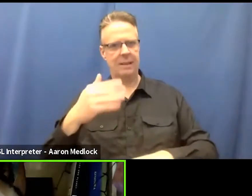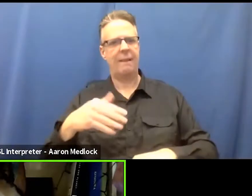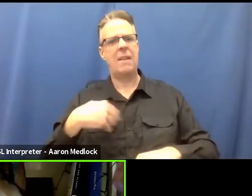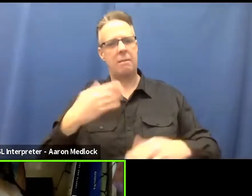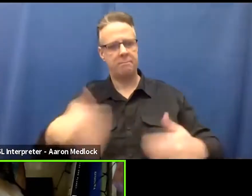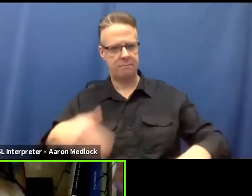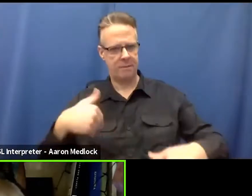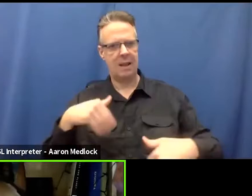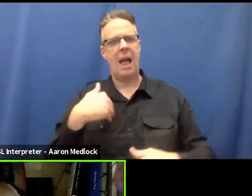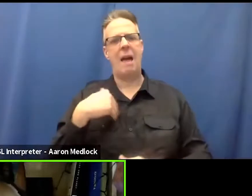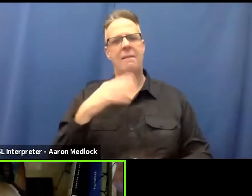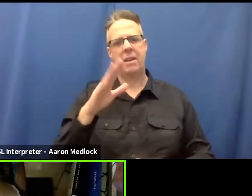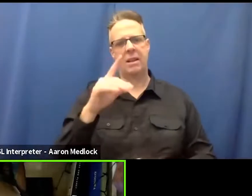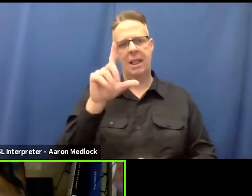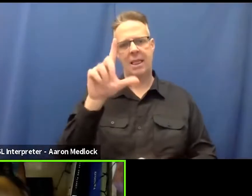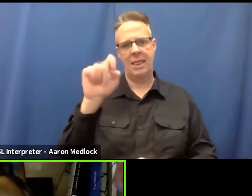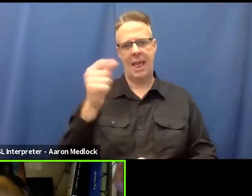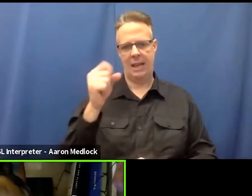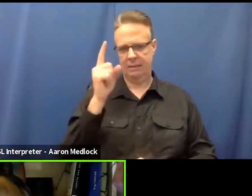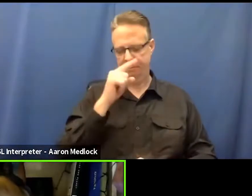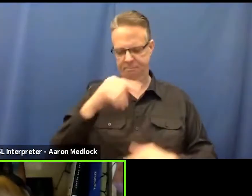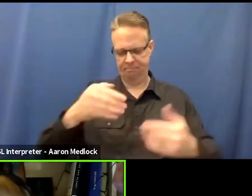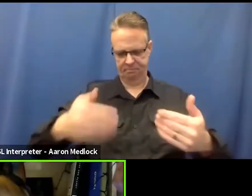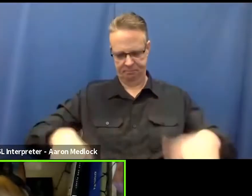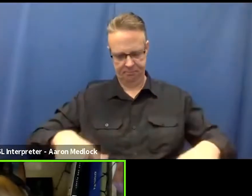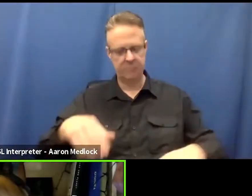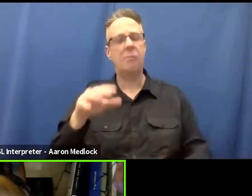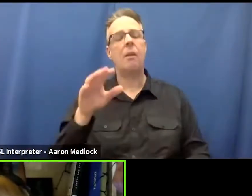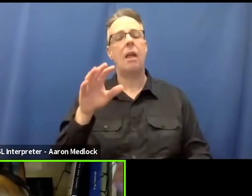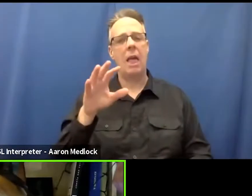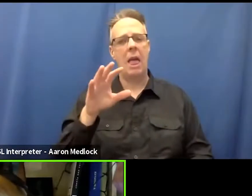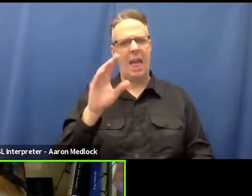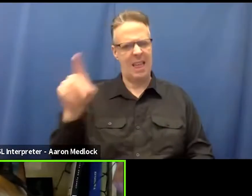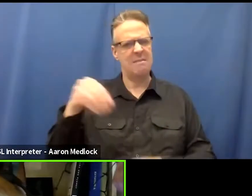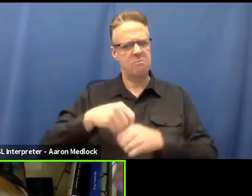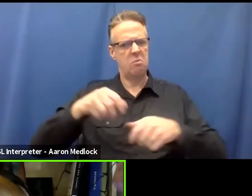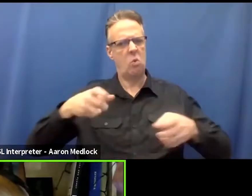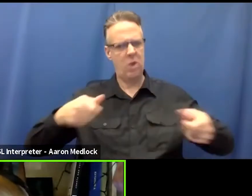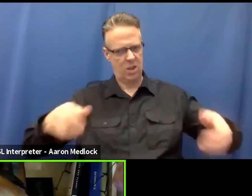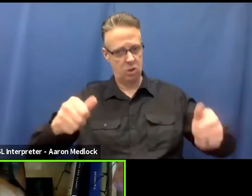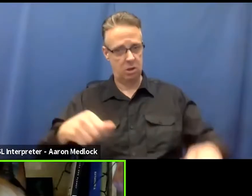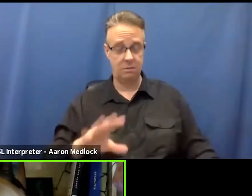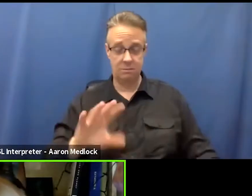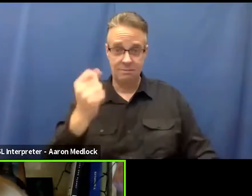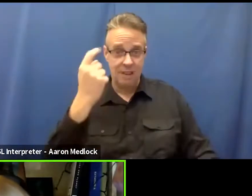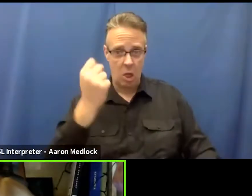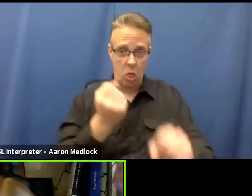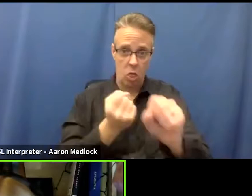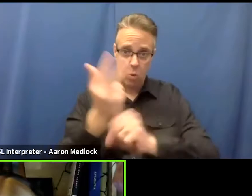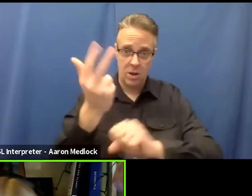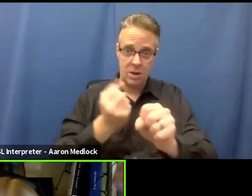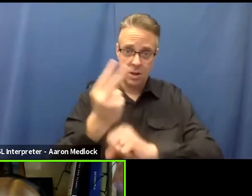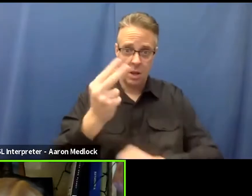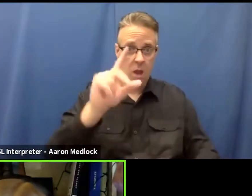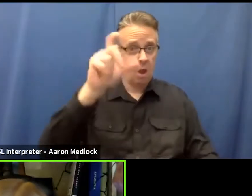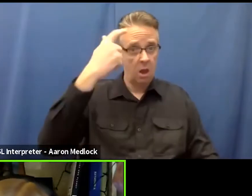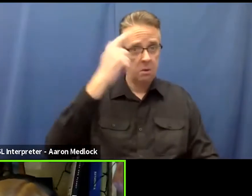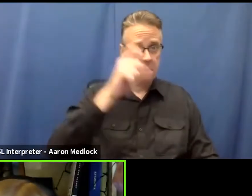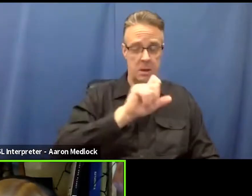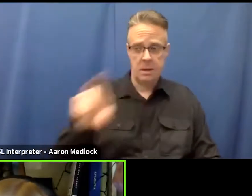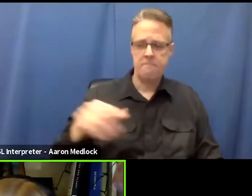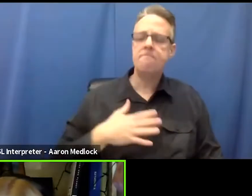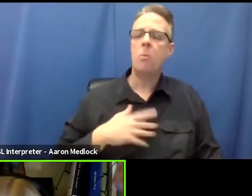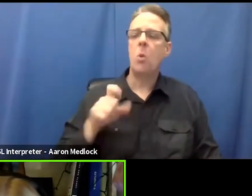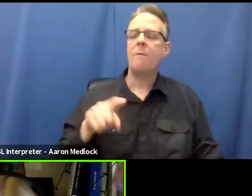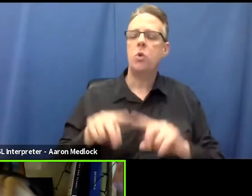has a prosthesis for his legs. And every 3 years, the government contact him to say, we need to